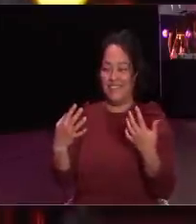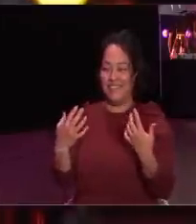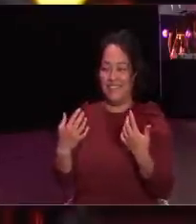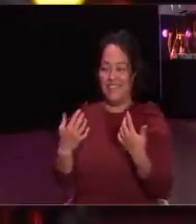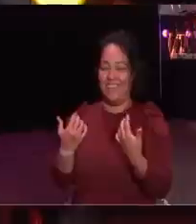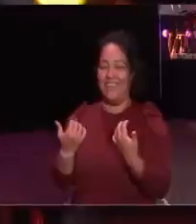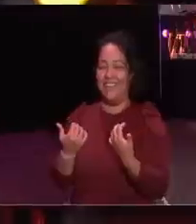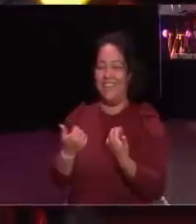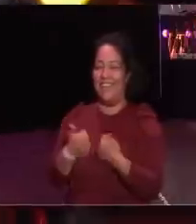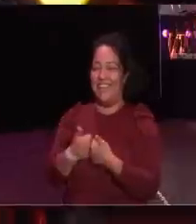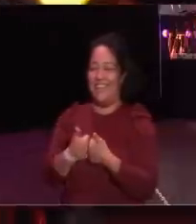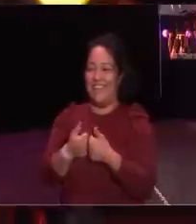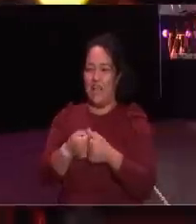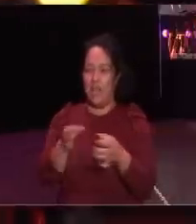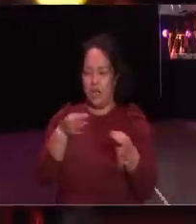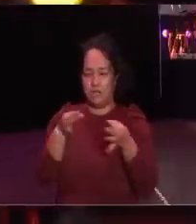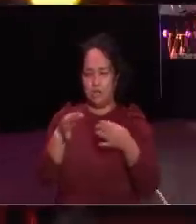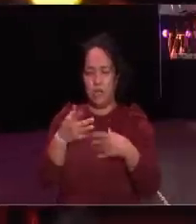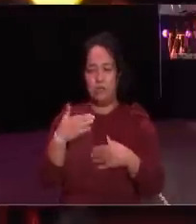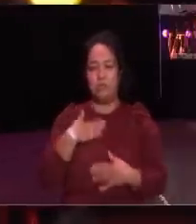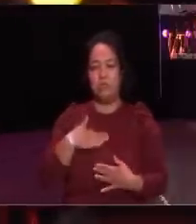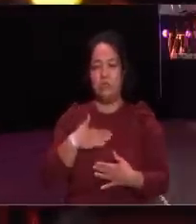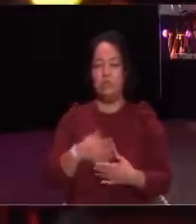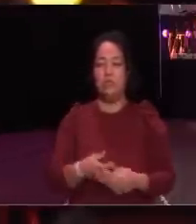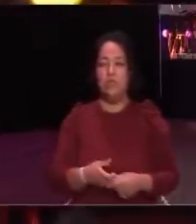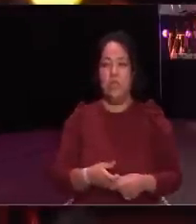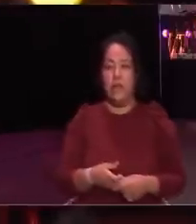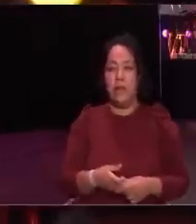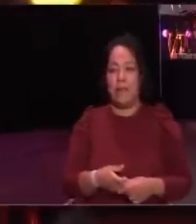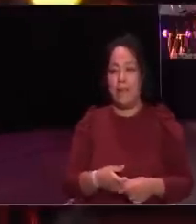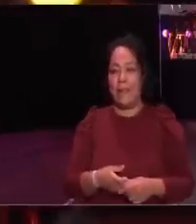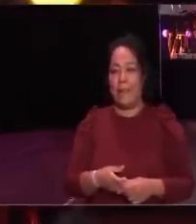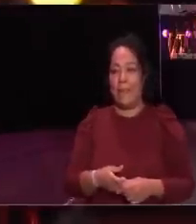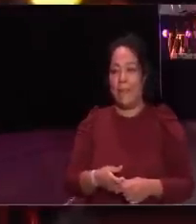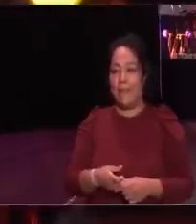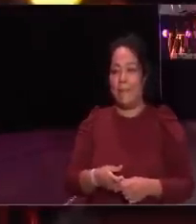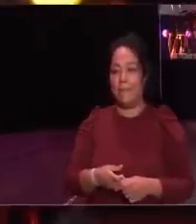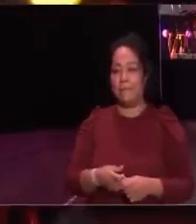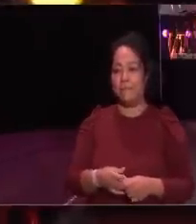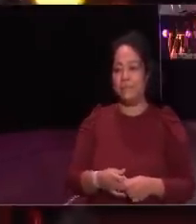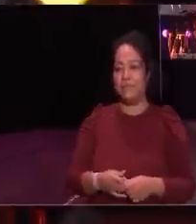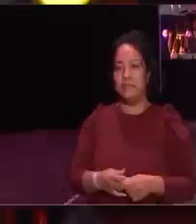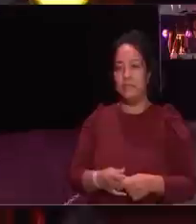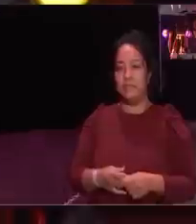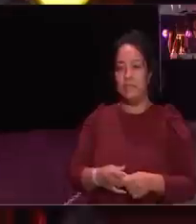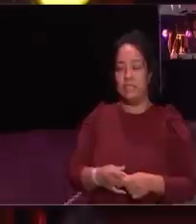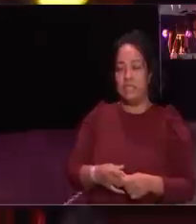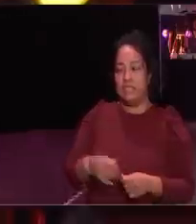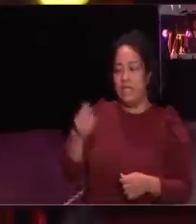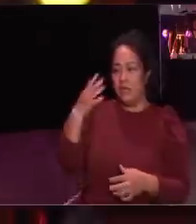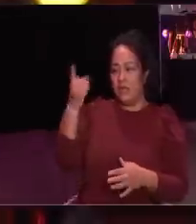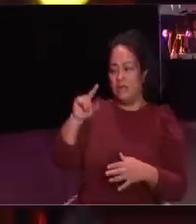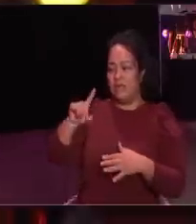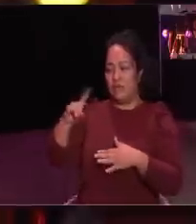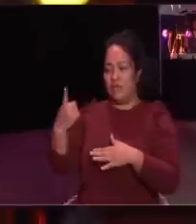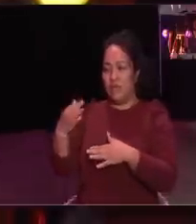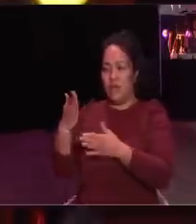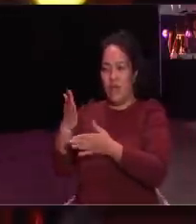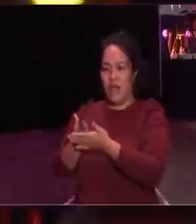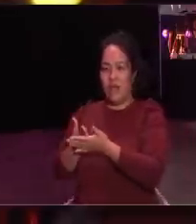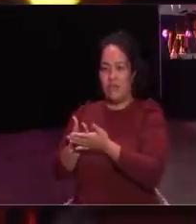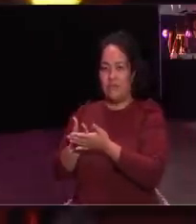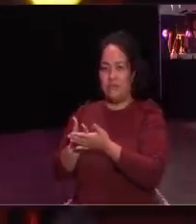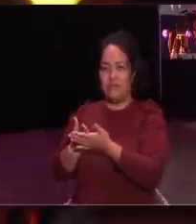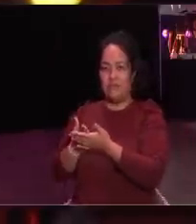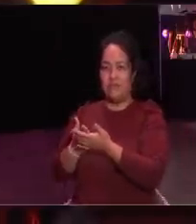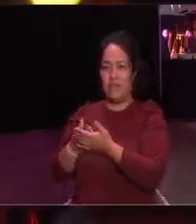I said, okay, go ahead and explain this to me. Dice, es que en el primer tiempo nos están metiendo unos cuantos goles. He says, it's because it's the first half and they're scoring a few goals on